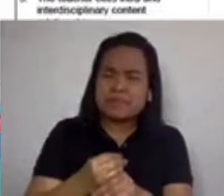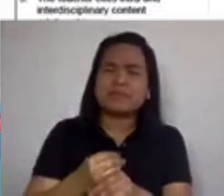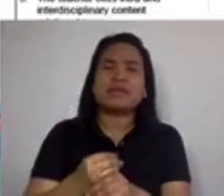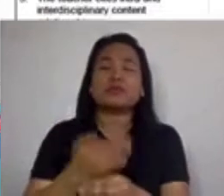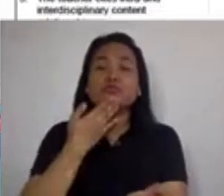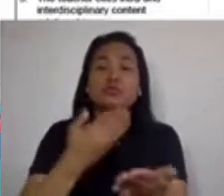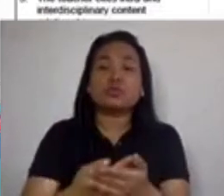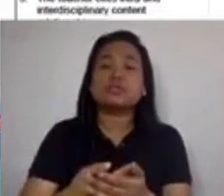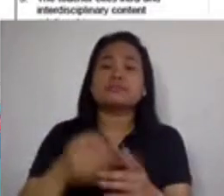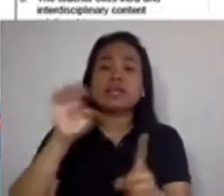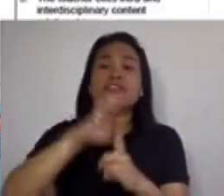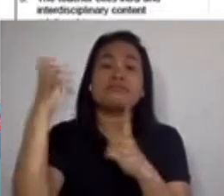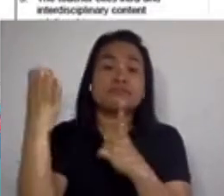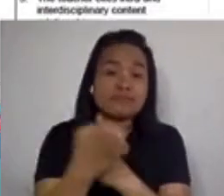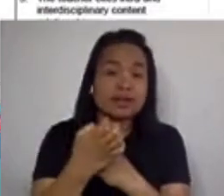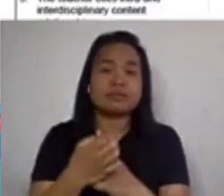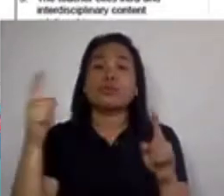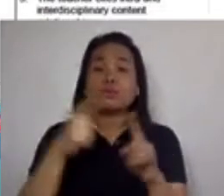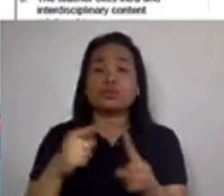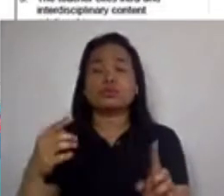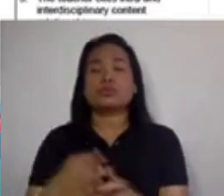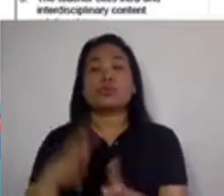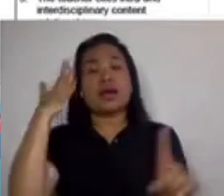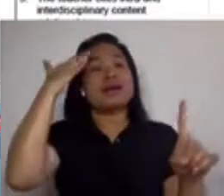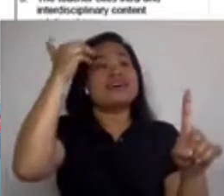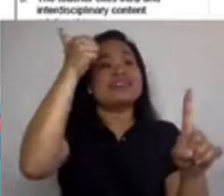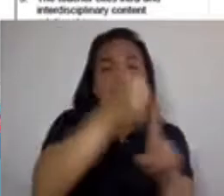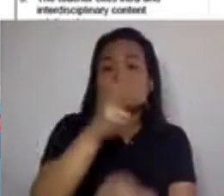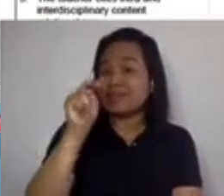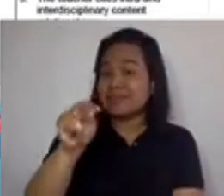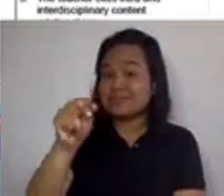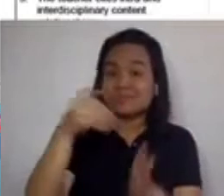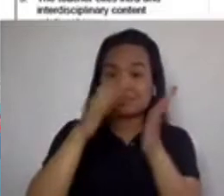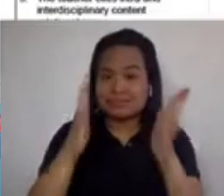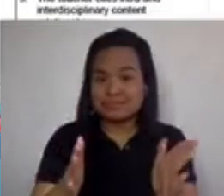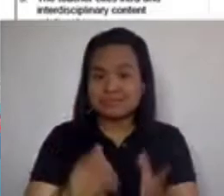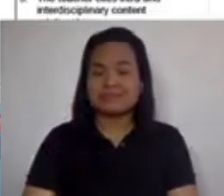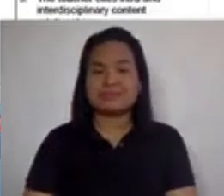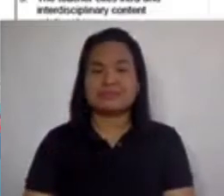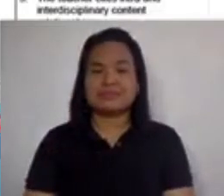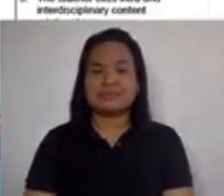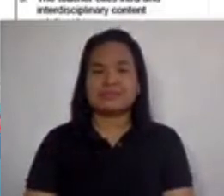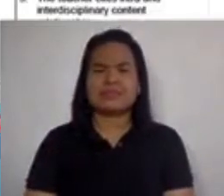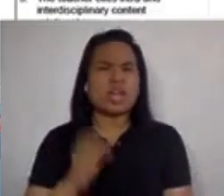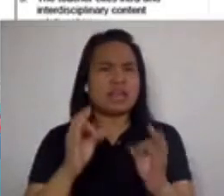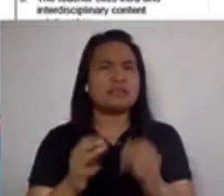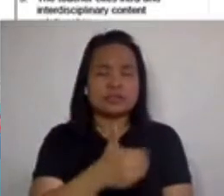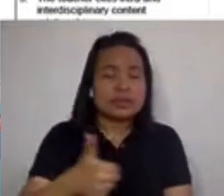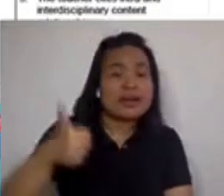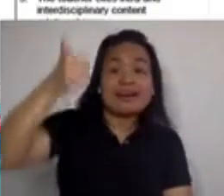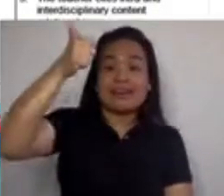or group learning needs. So that is what equates to an outstanding performance. If we take a look at